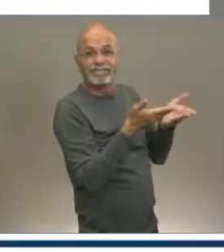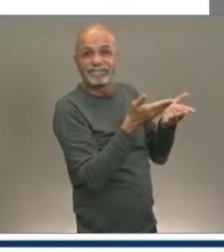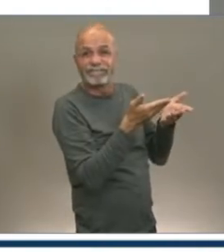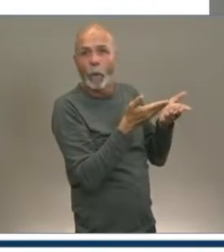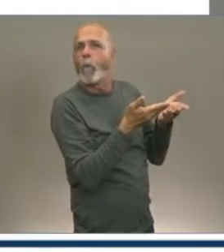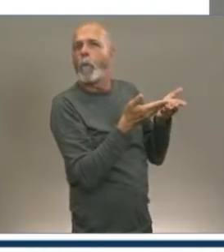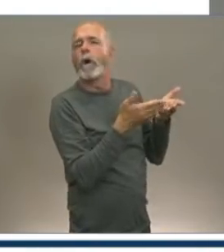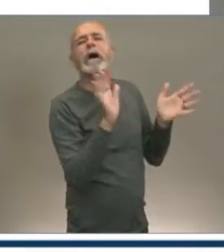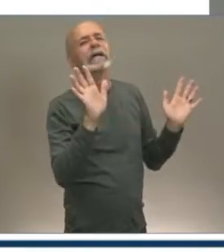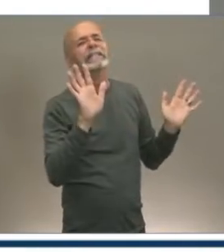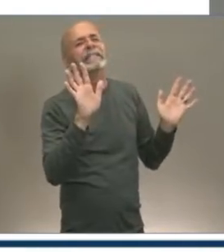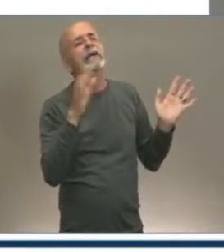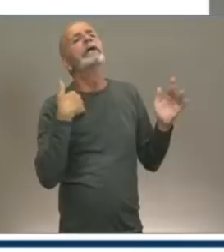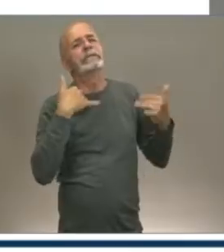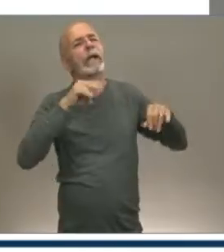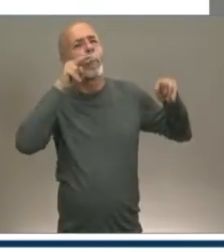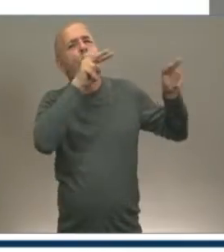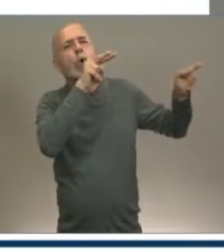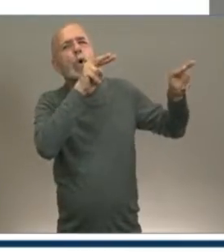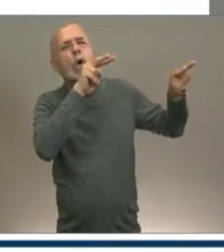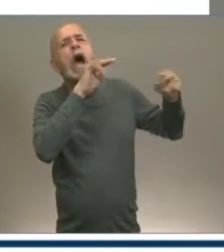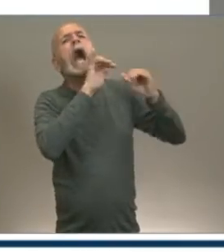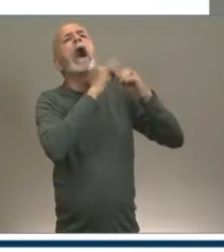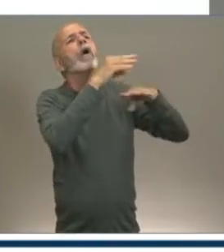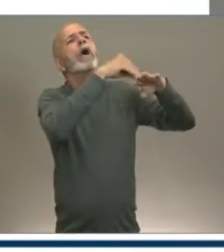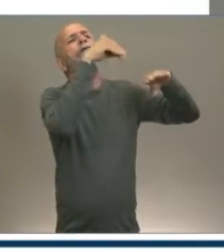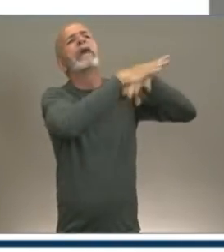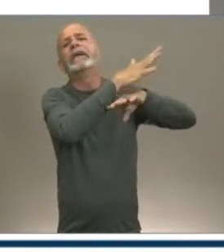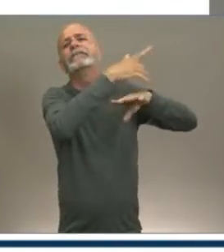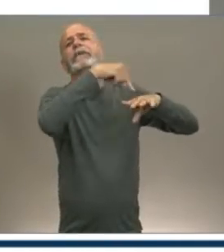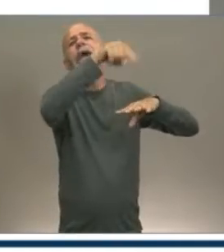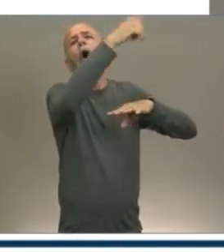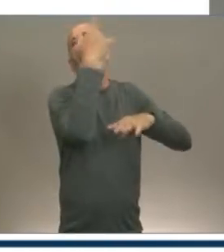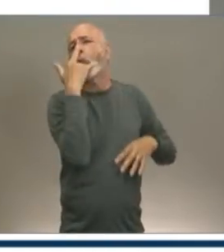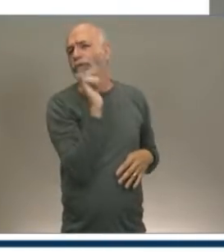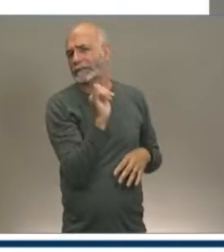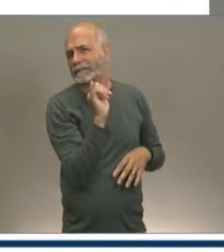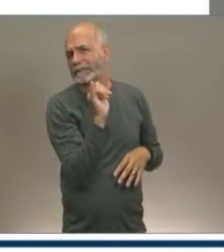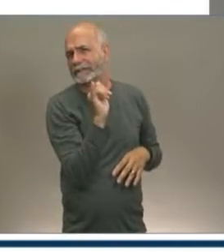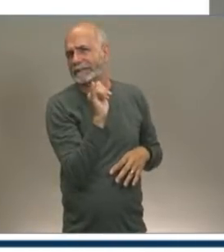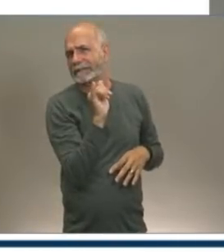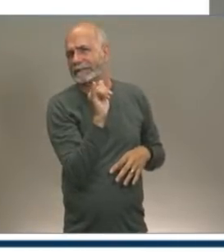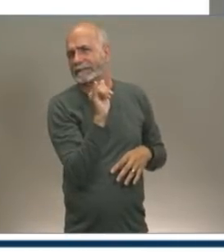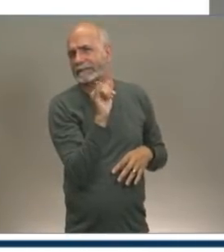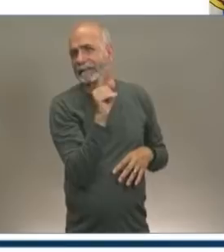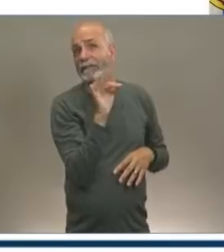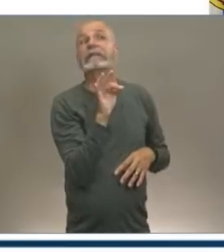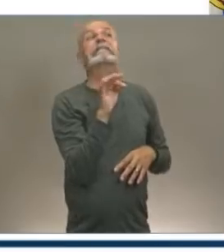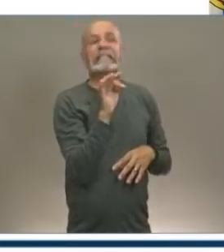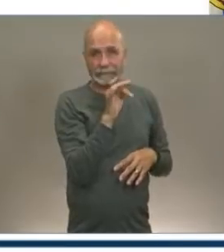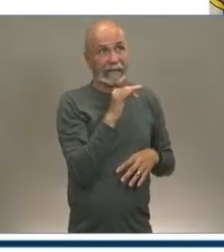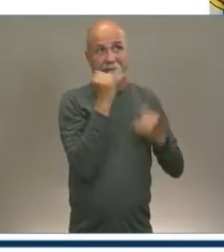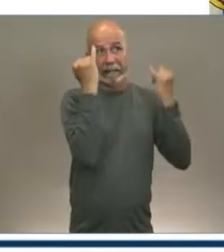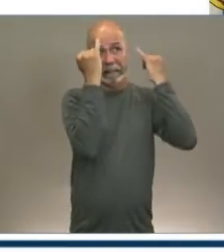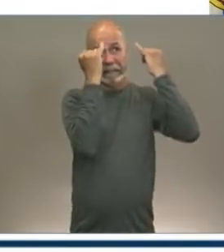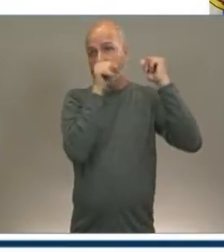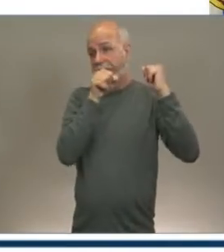impacts on their province, because that has implications for us. Go ahead with your follow-up,